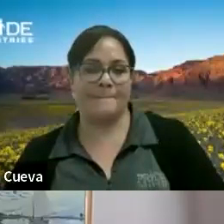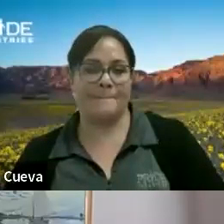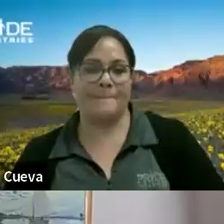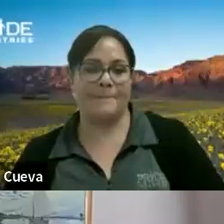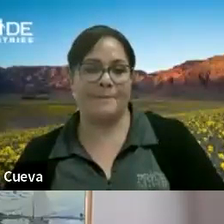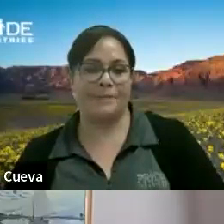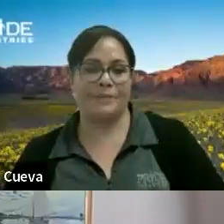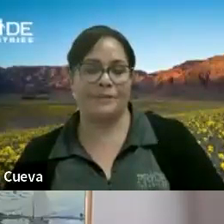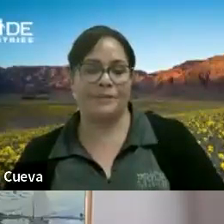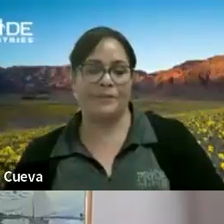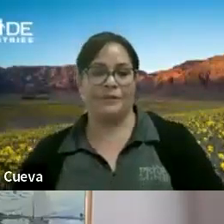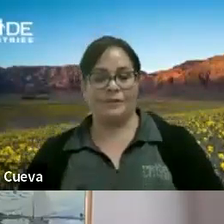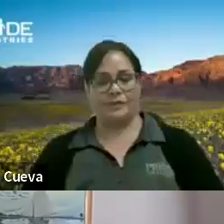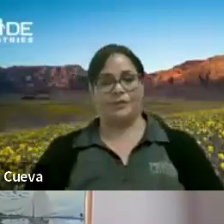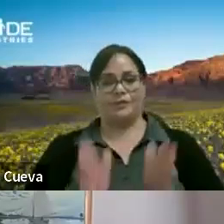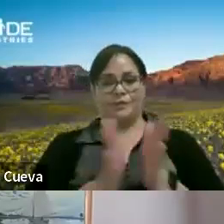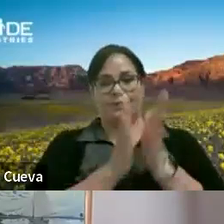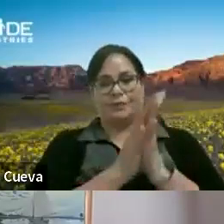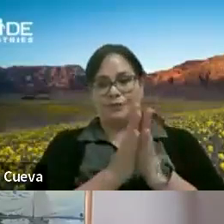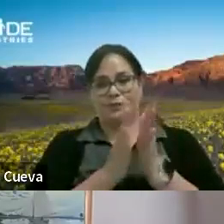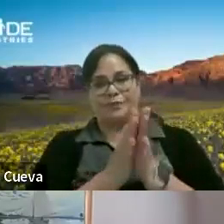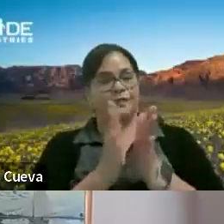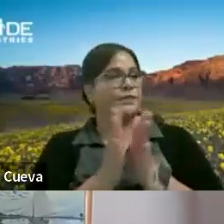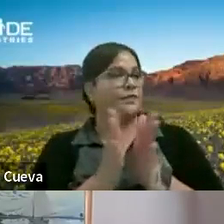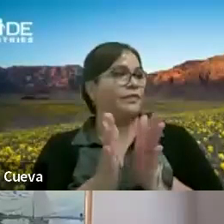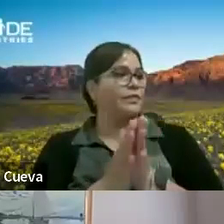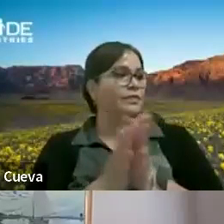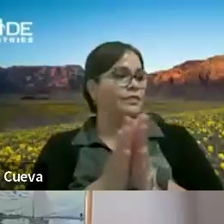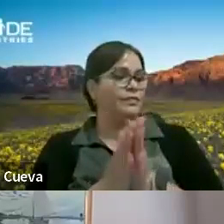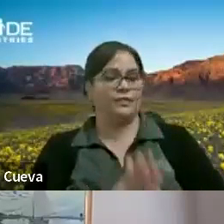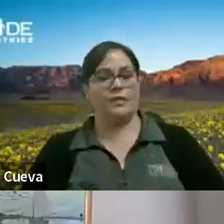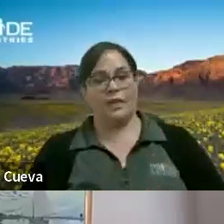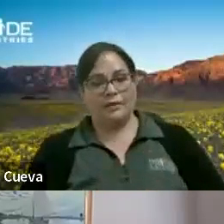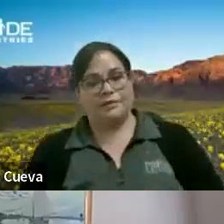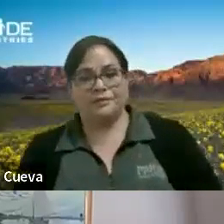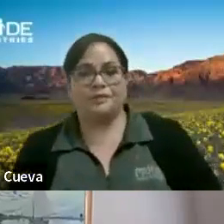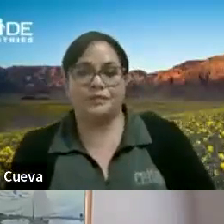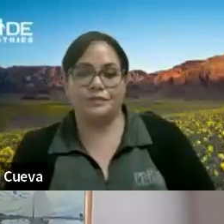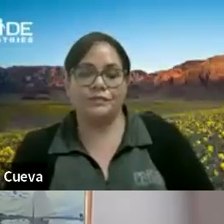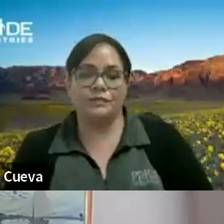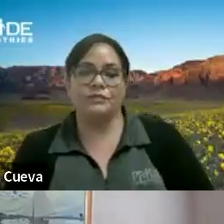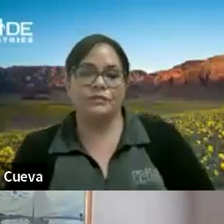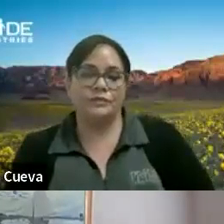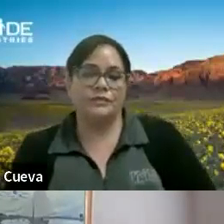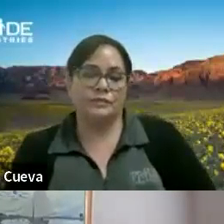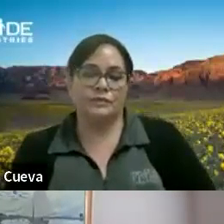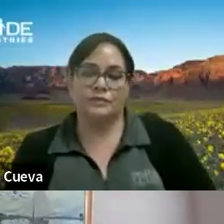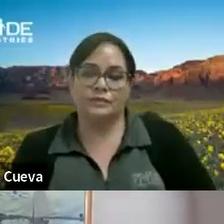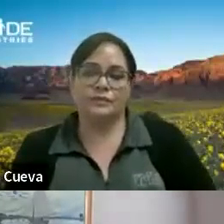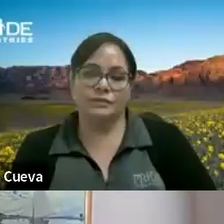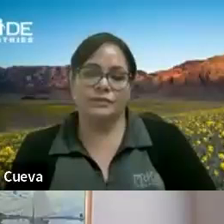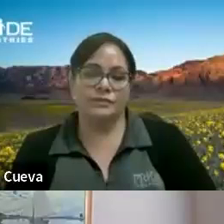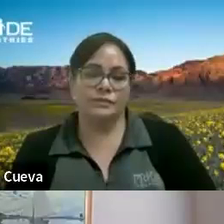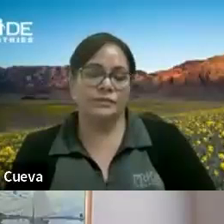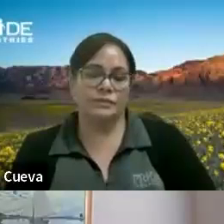interest for us to get vendored with the regional center. Some of you are familiar with our assistive technology pilot, and I had an opportunity to talk with these